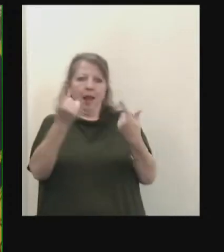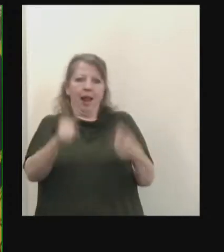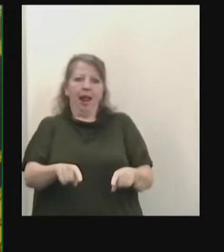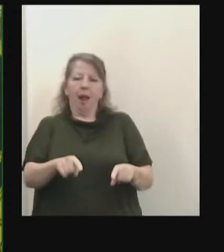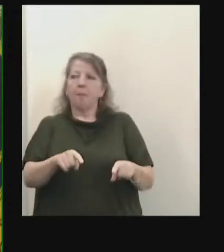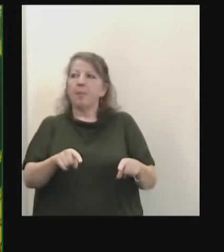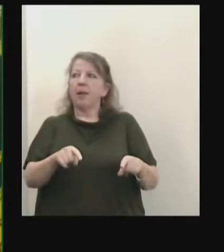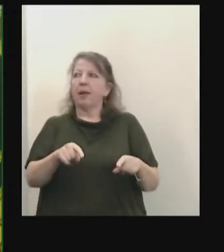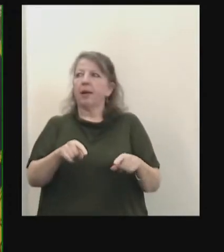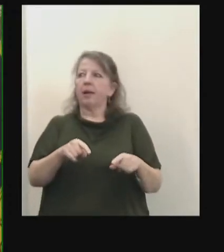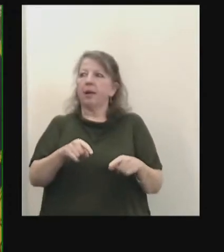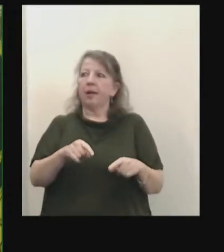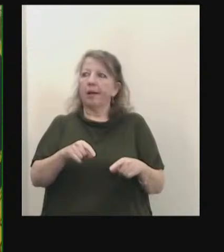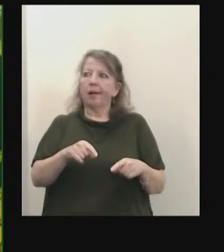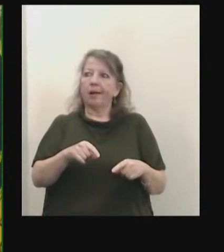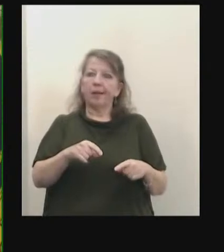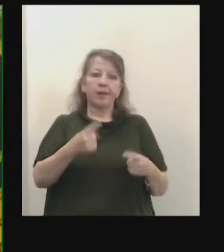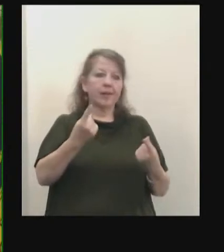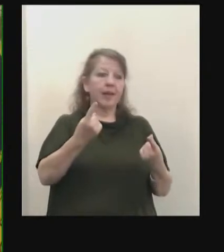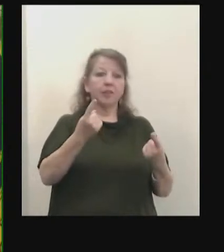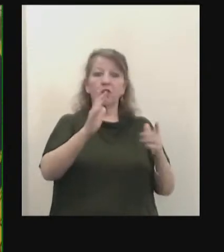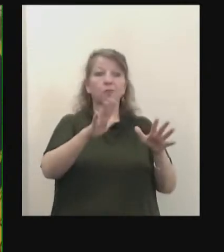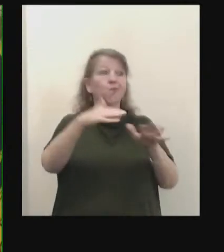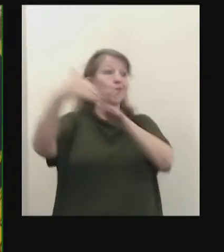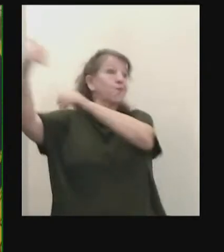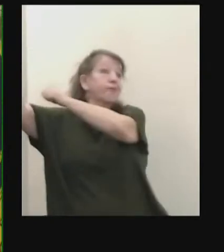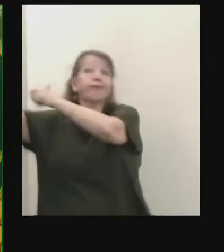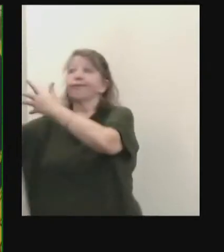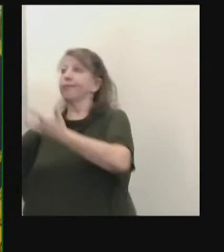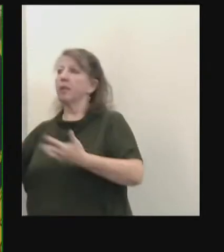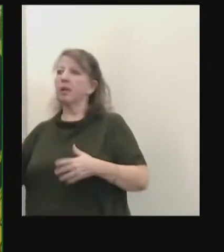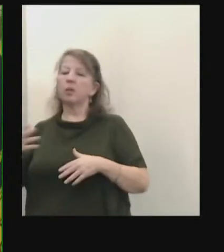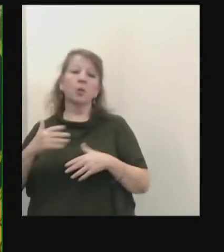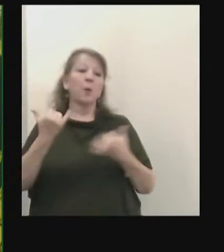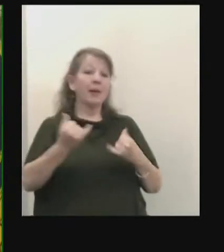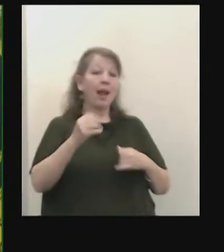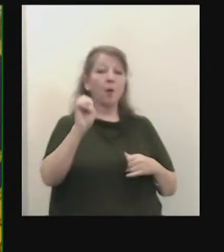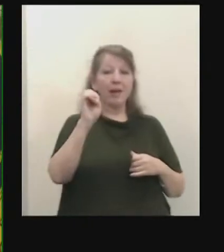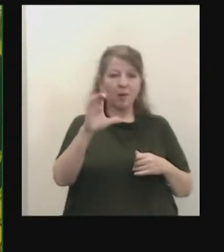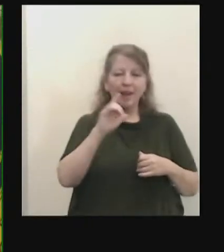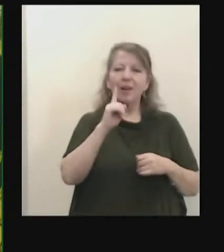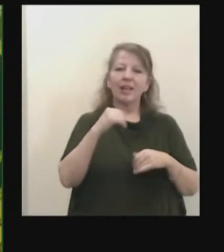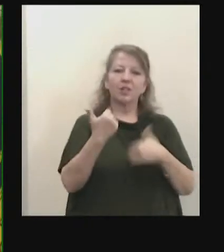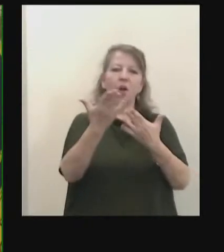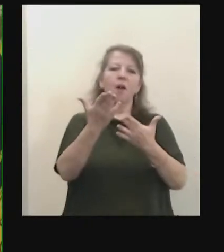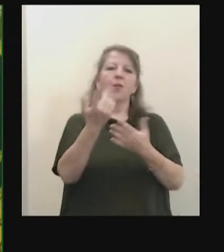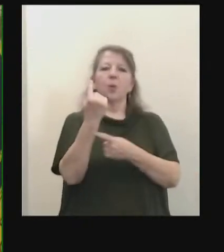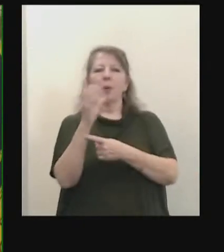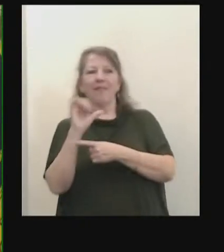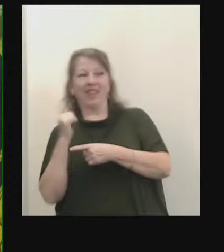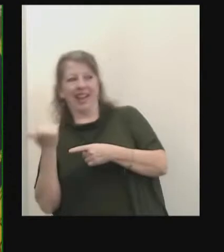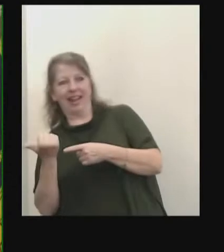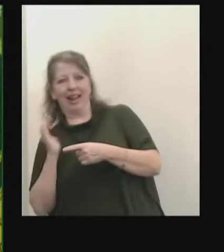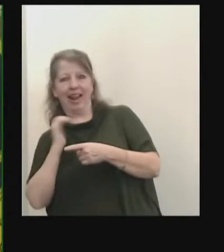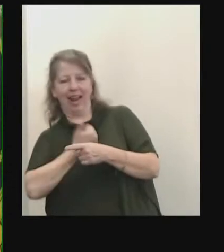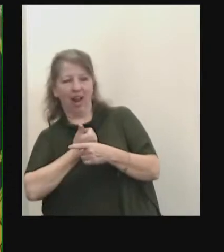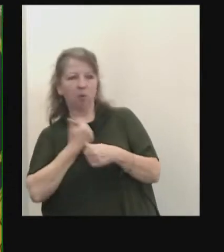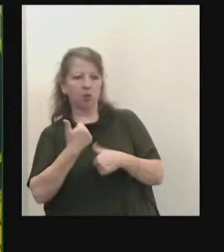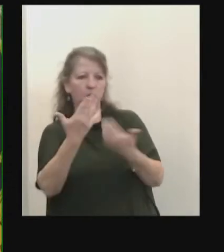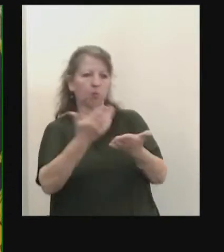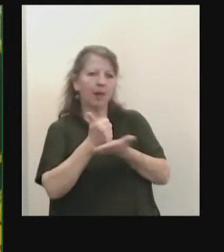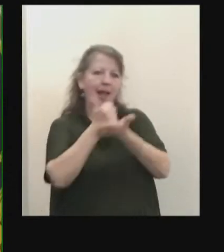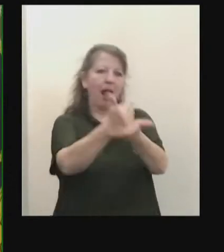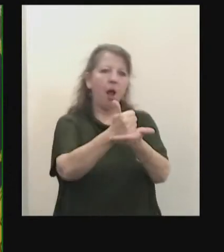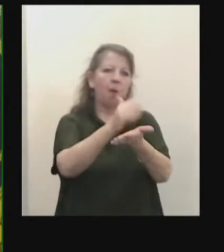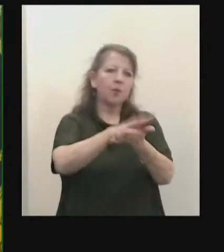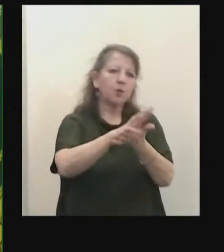They just walked away from it. The county has offered currently another one of our sources to the school district. It's in the school